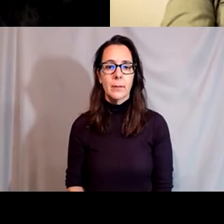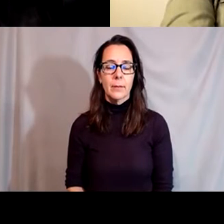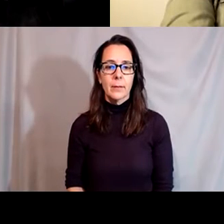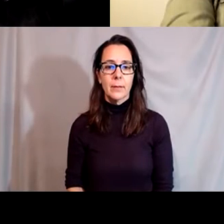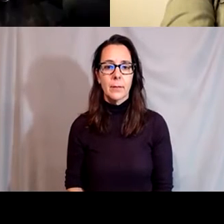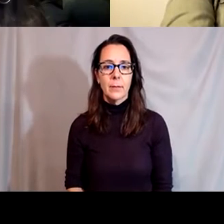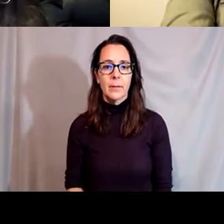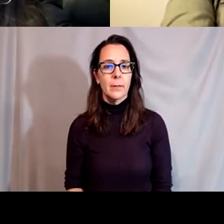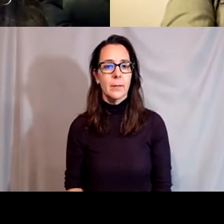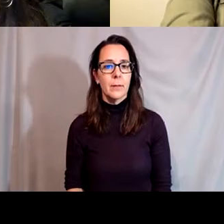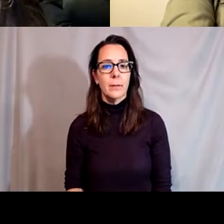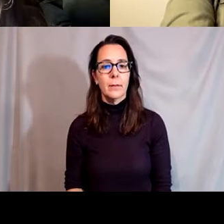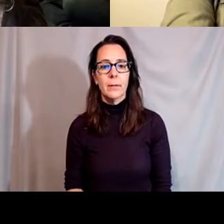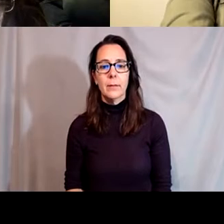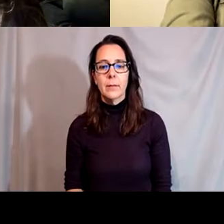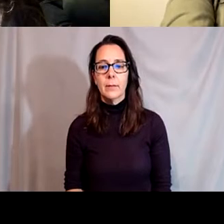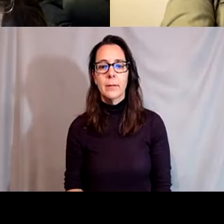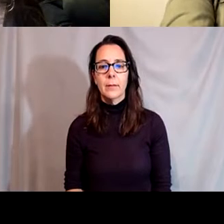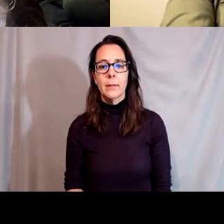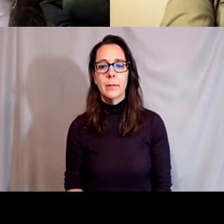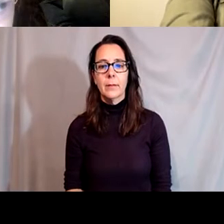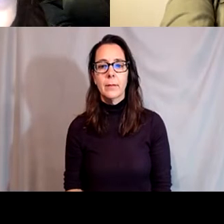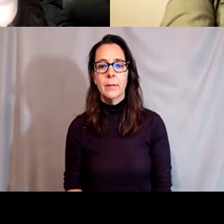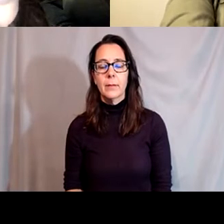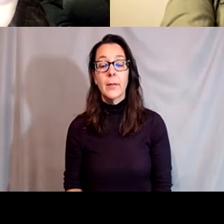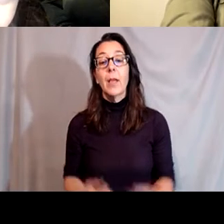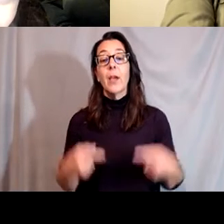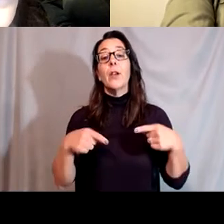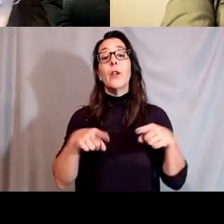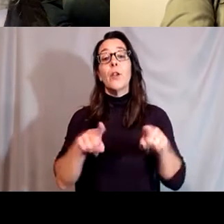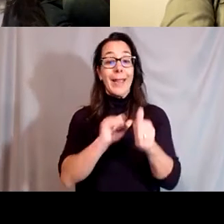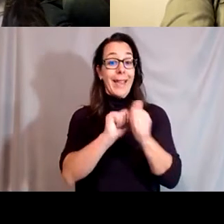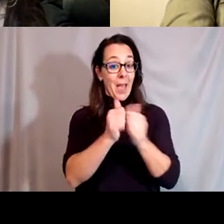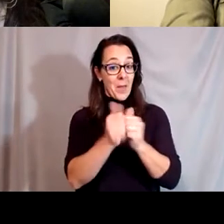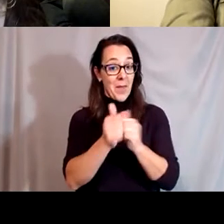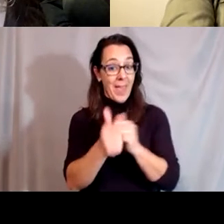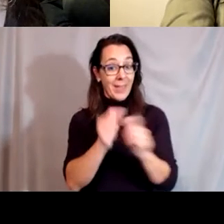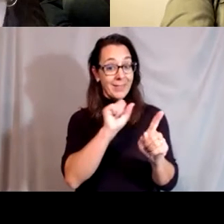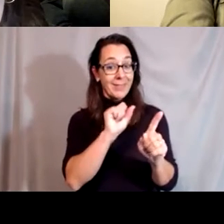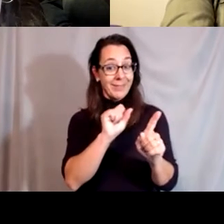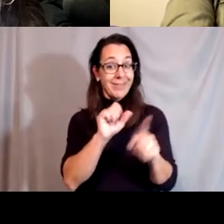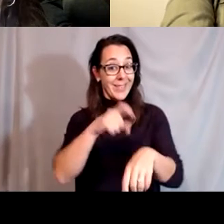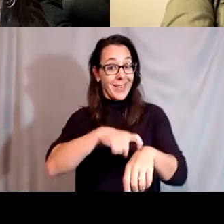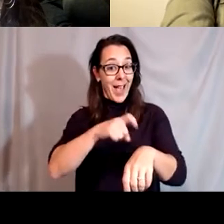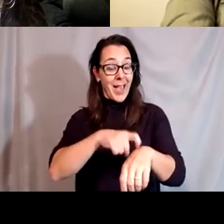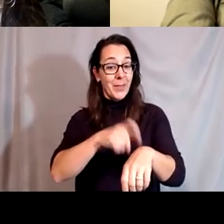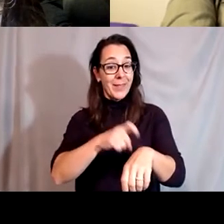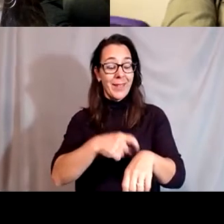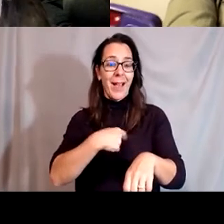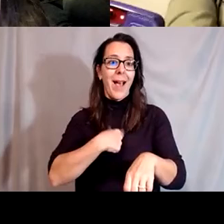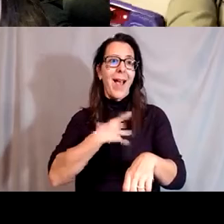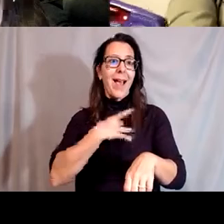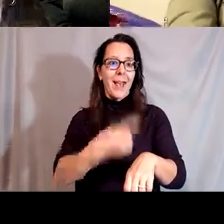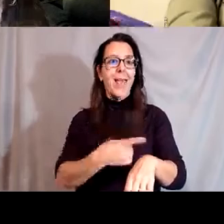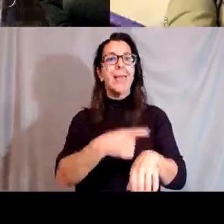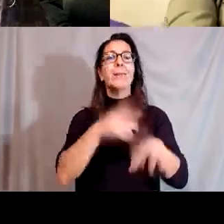highlights phone banking and door knocking. I know during campaigns, the party highlights phone banking and door knocking. But some